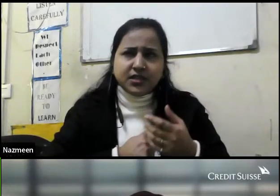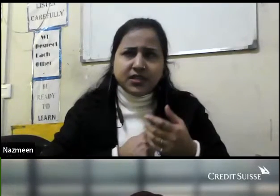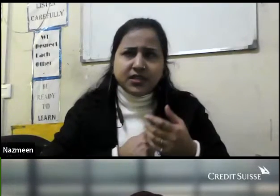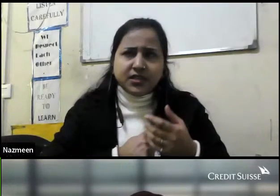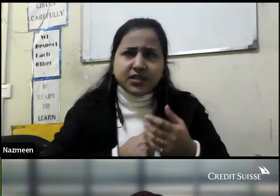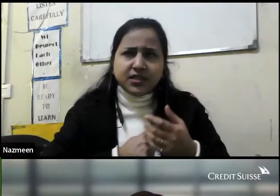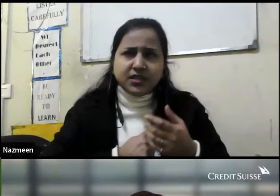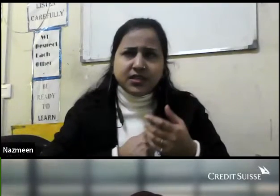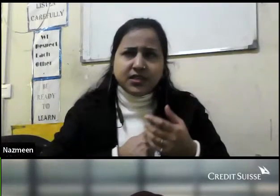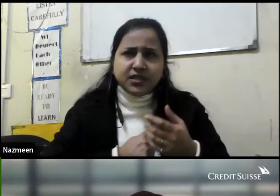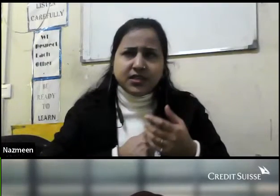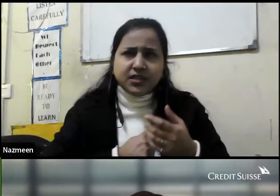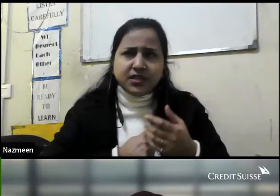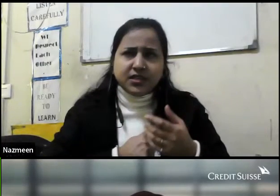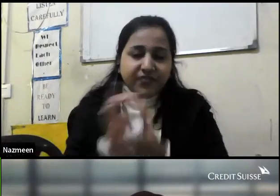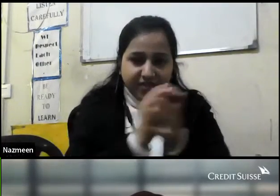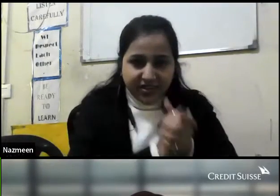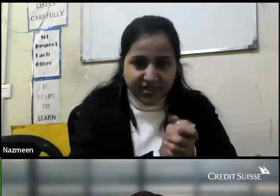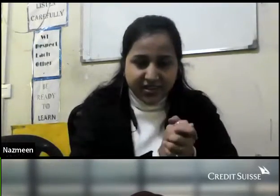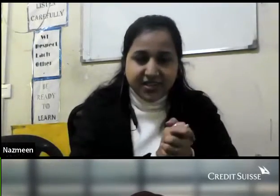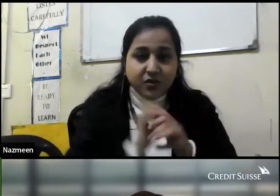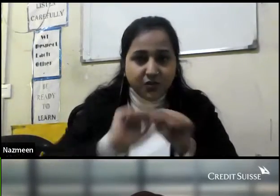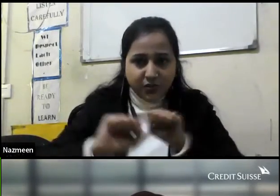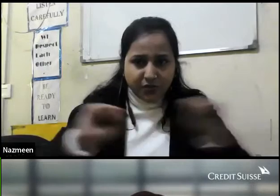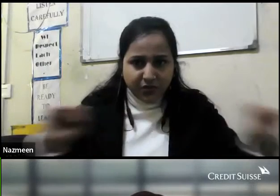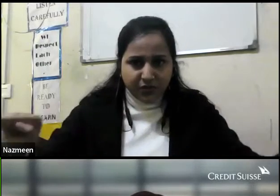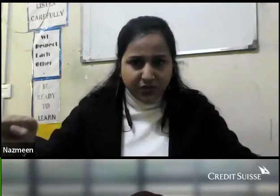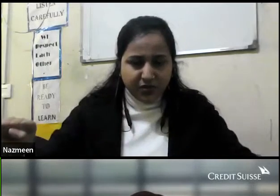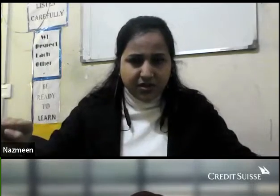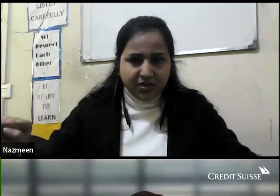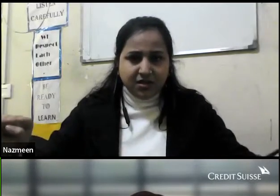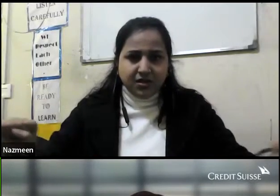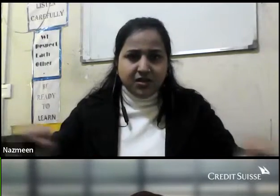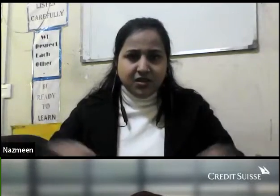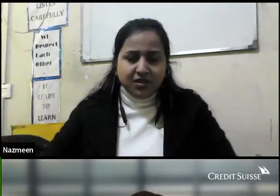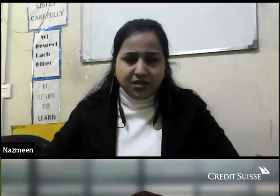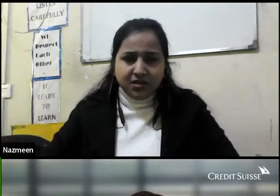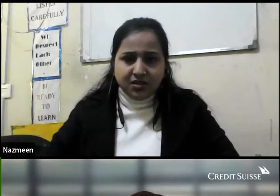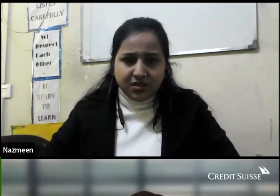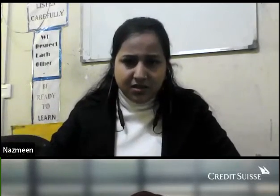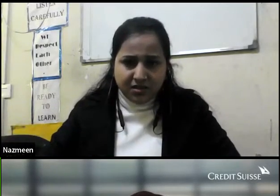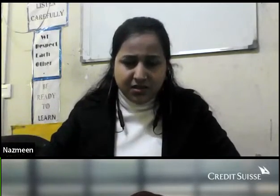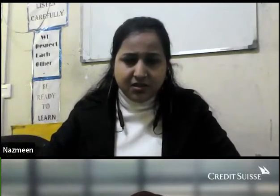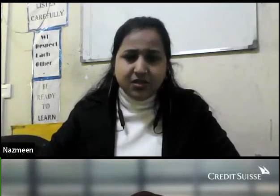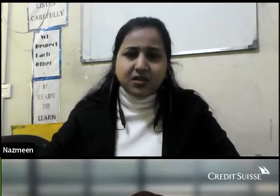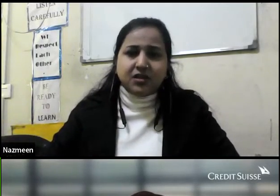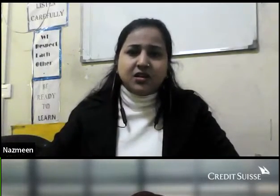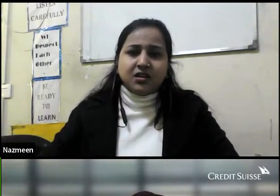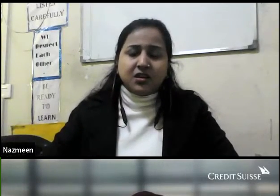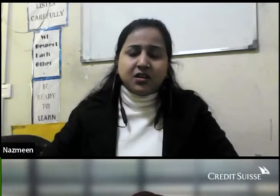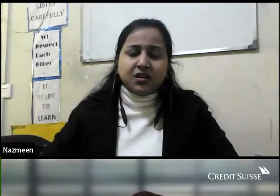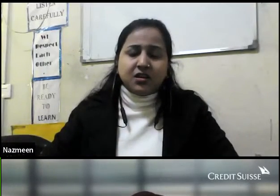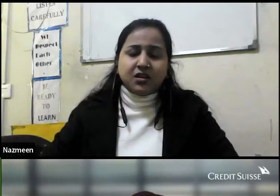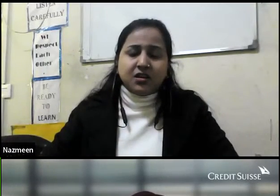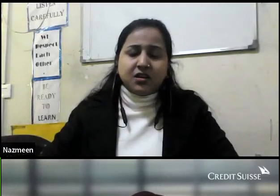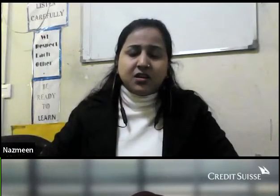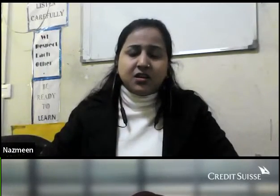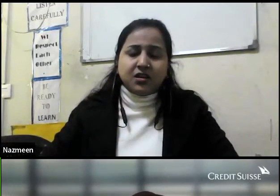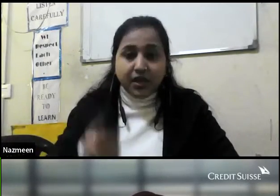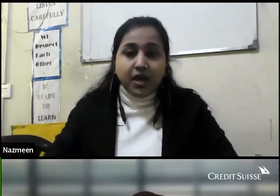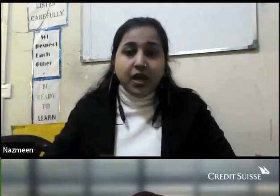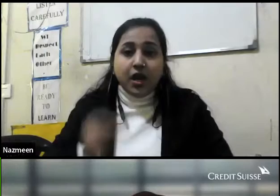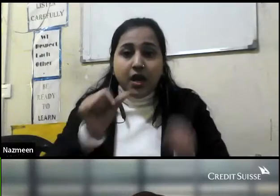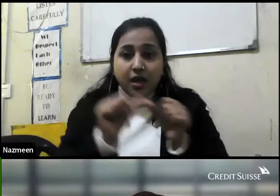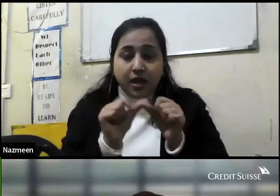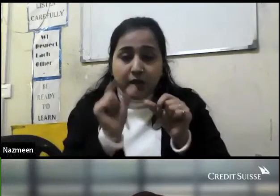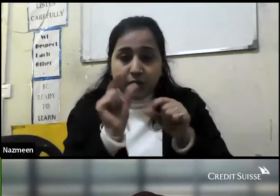either, one or two of them are either a Down syndrome or autistic, or